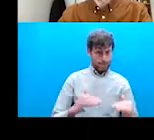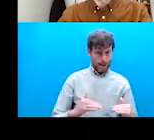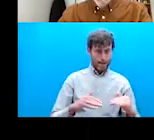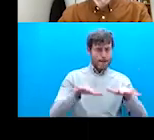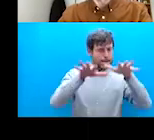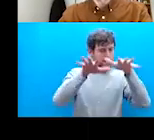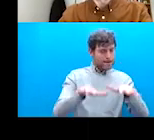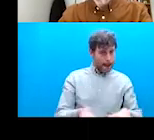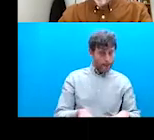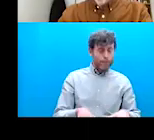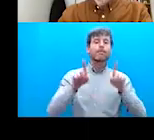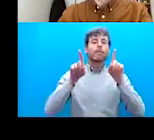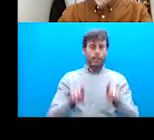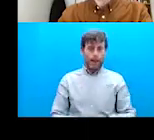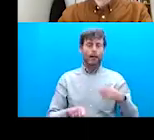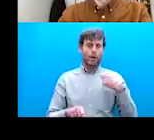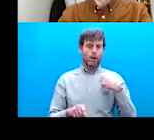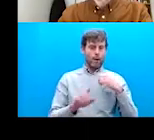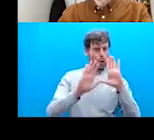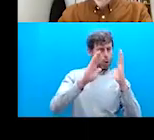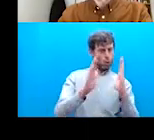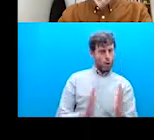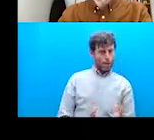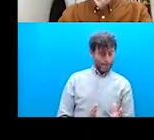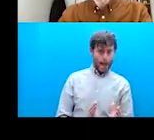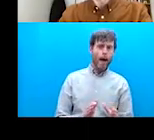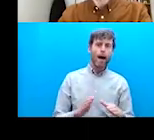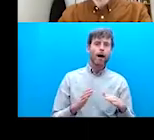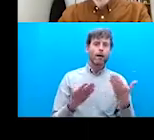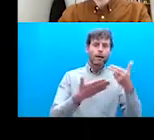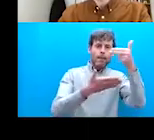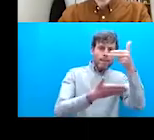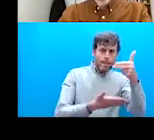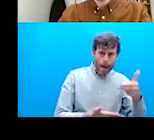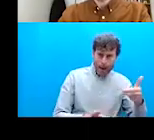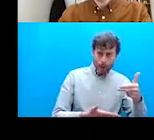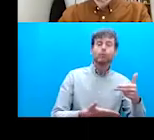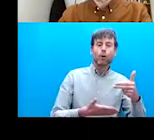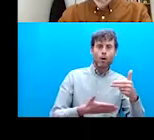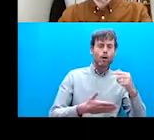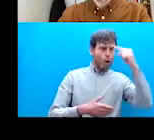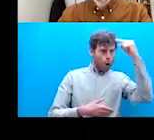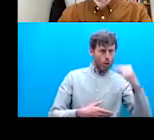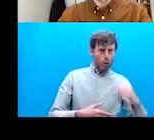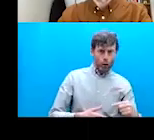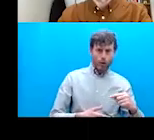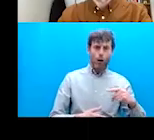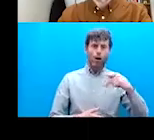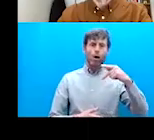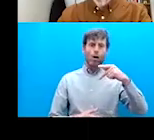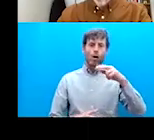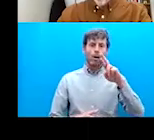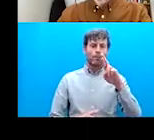lexically identical nouns across different prenominal contexts. And the composition contrast theories